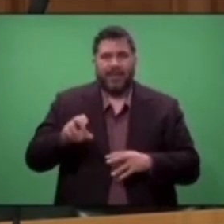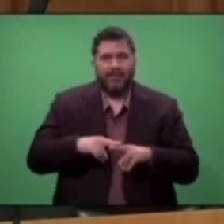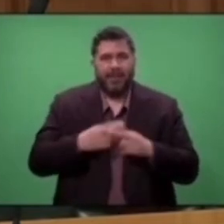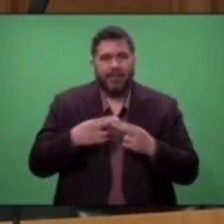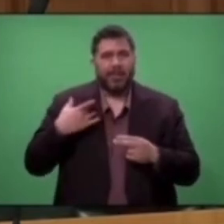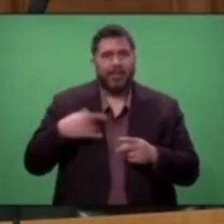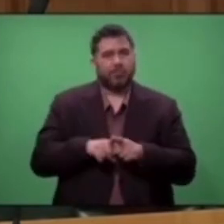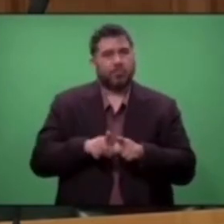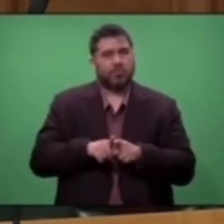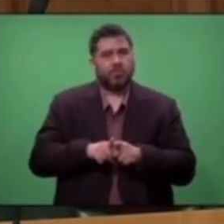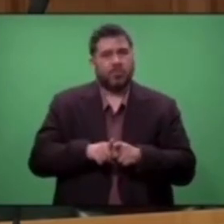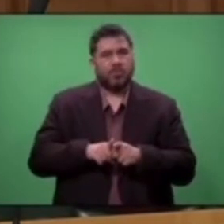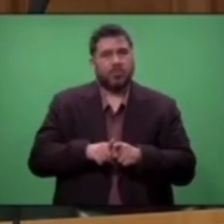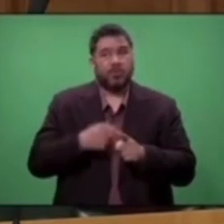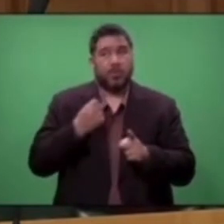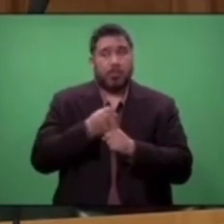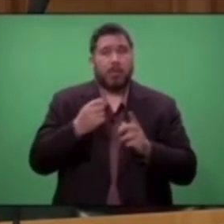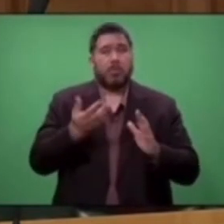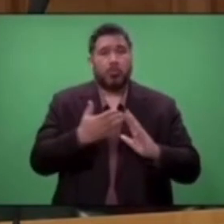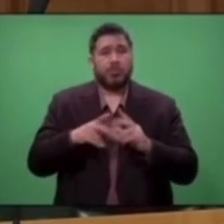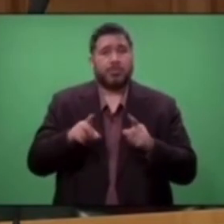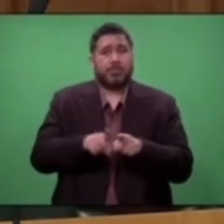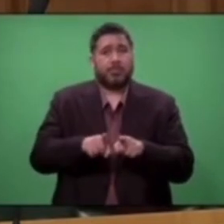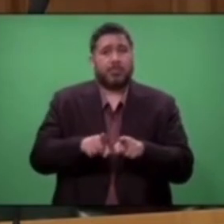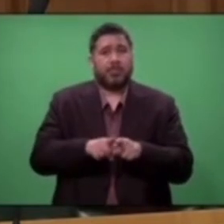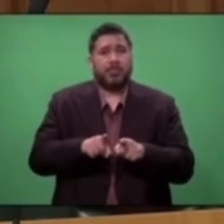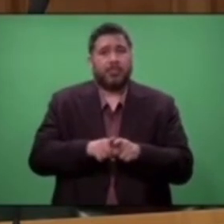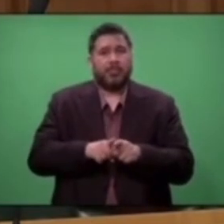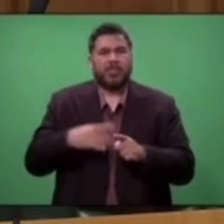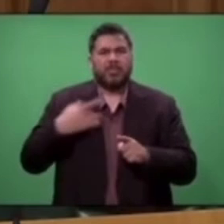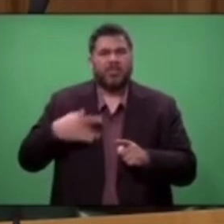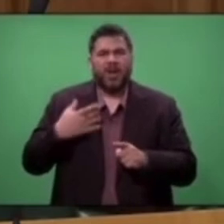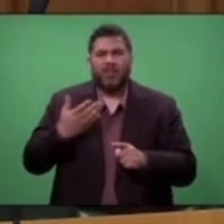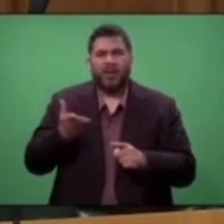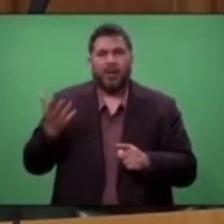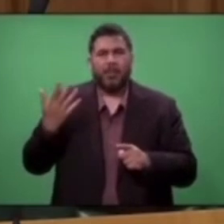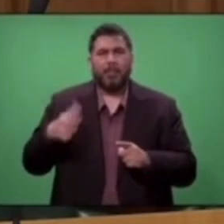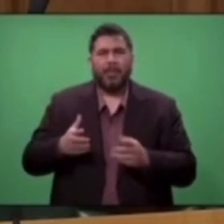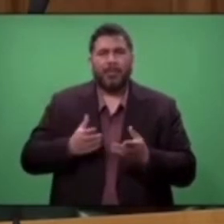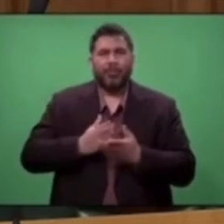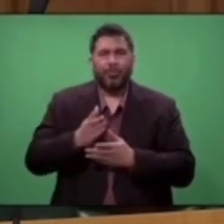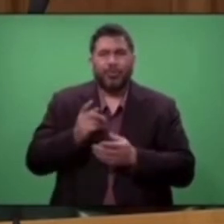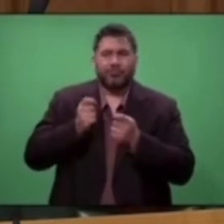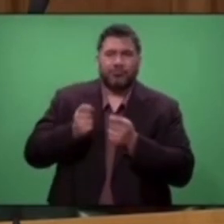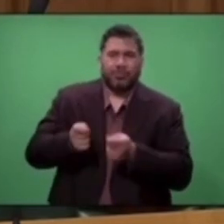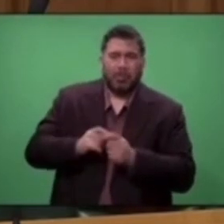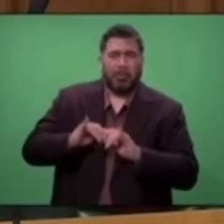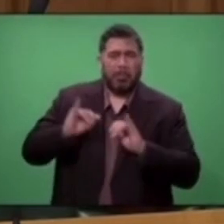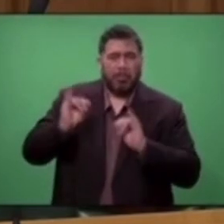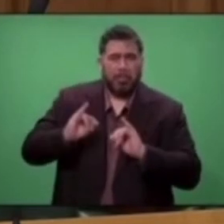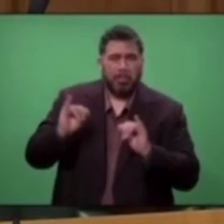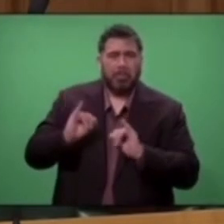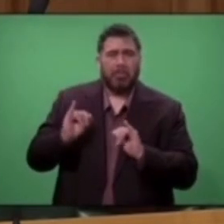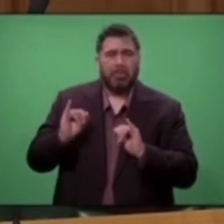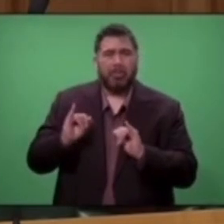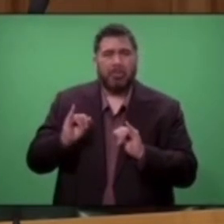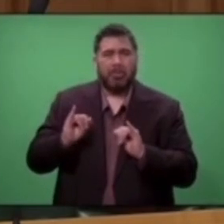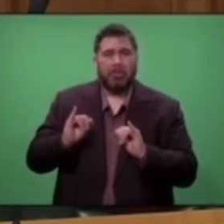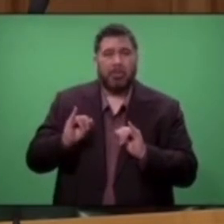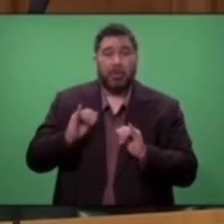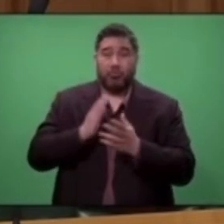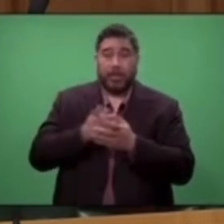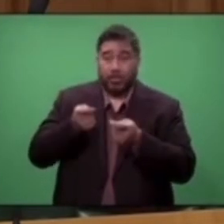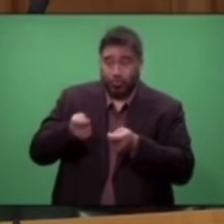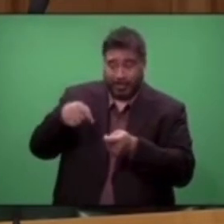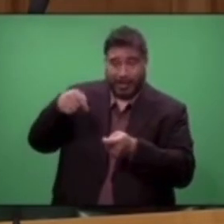communities. Damaged survivors who were traumatised by their treatment, or should I say,